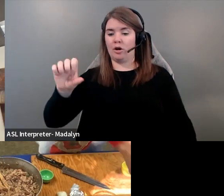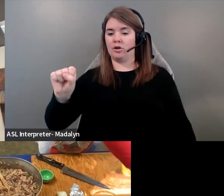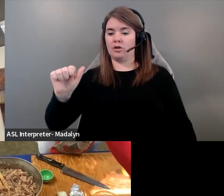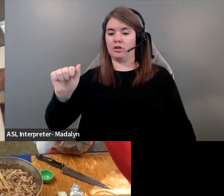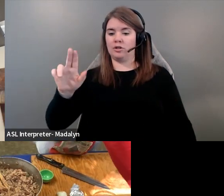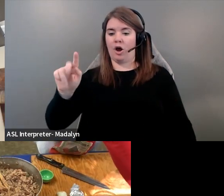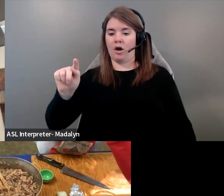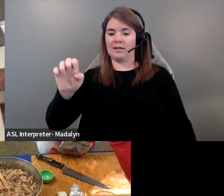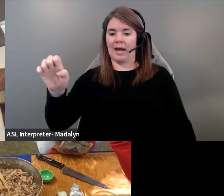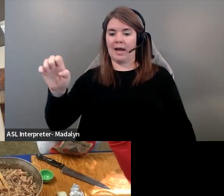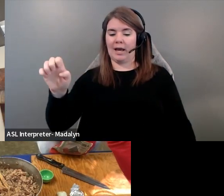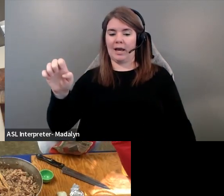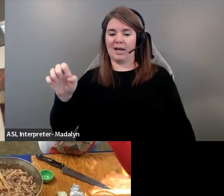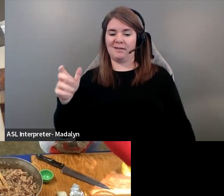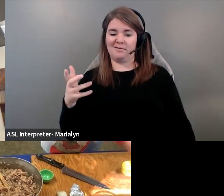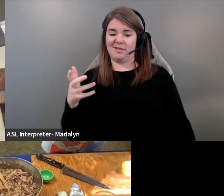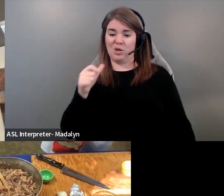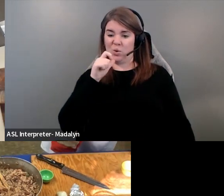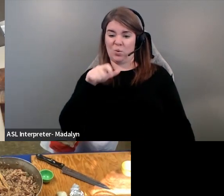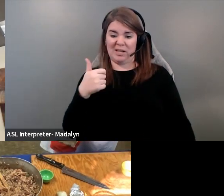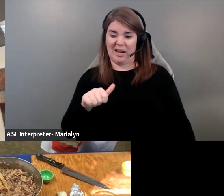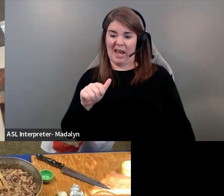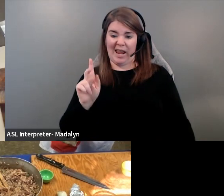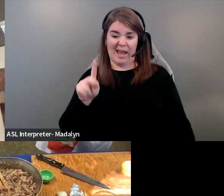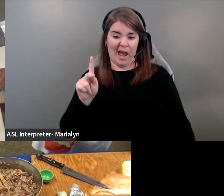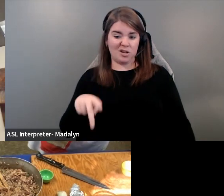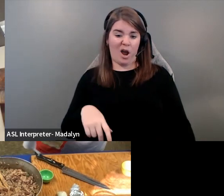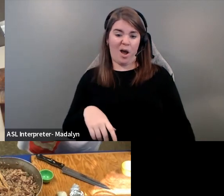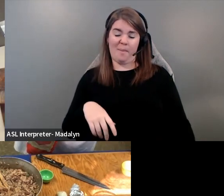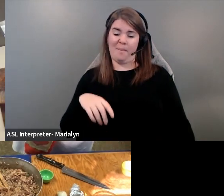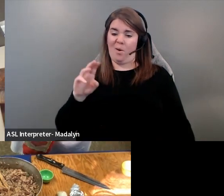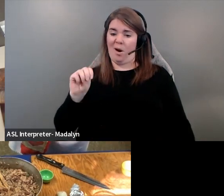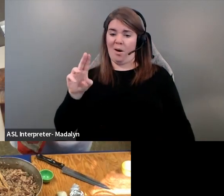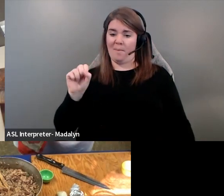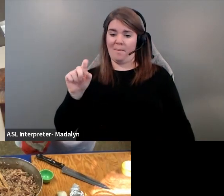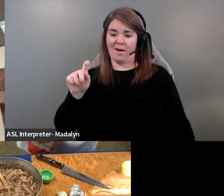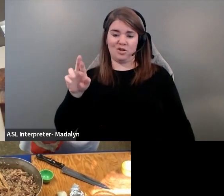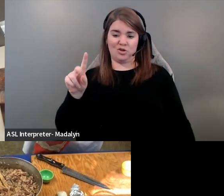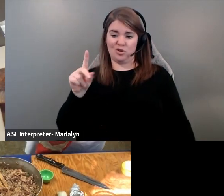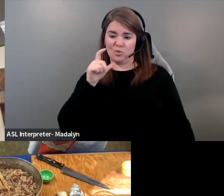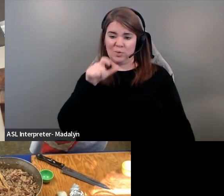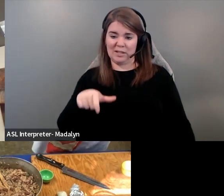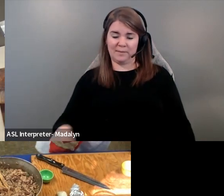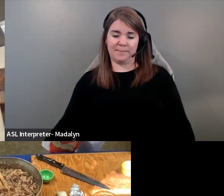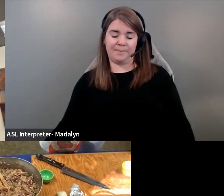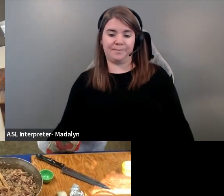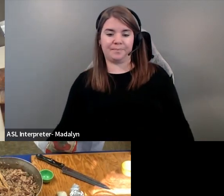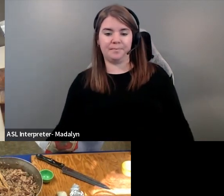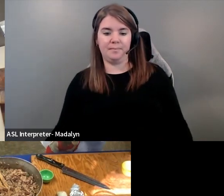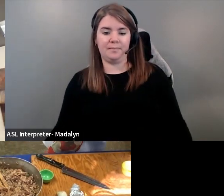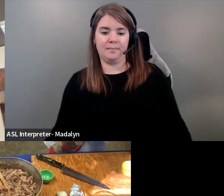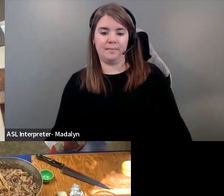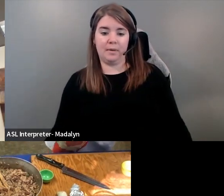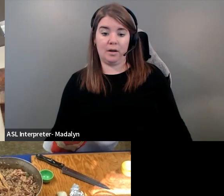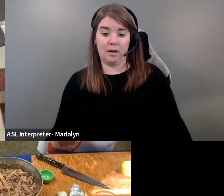don't even need any ketchup and mustard. The onions make them a really good hot dog. I got the buns there to go as well. Now, are